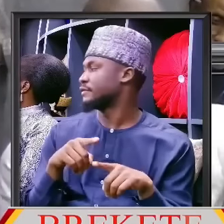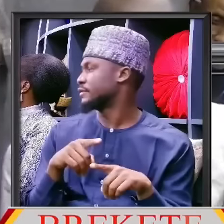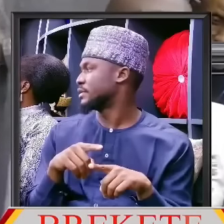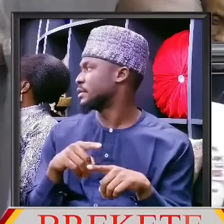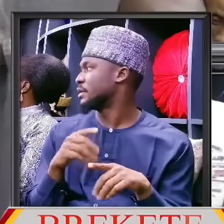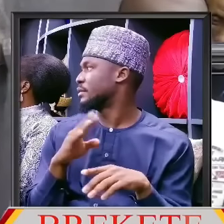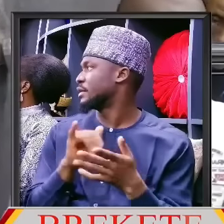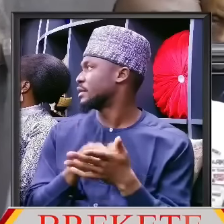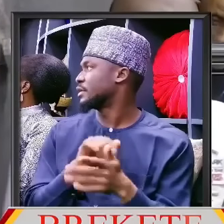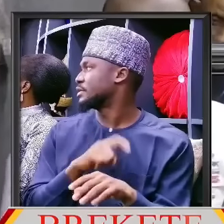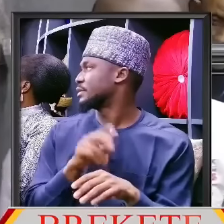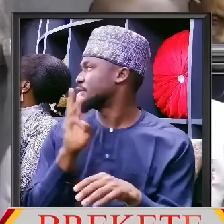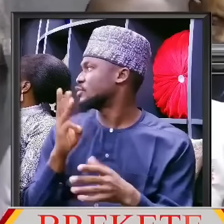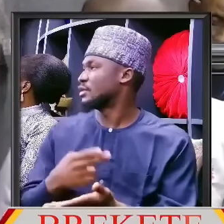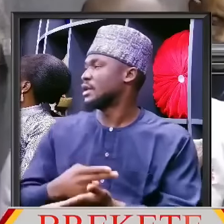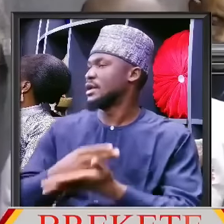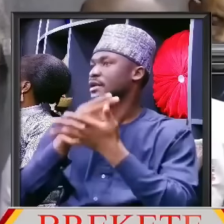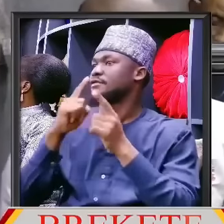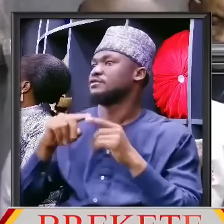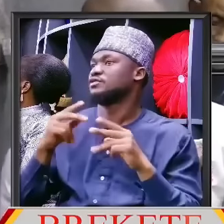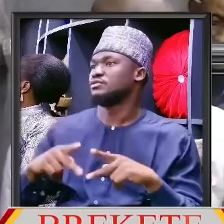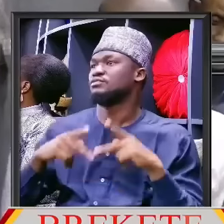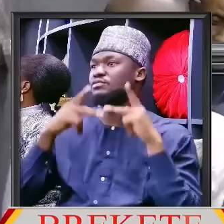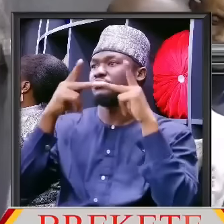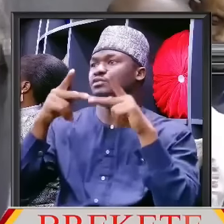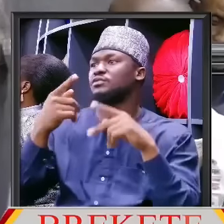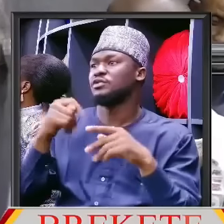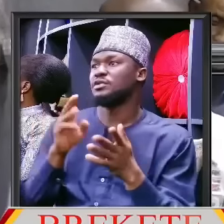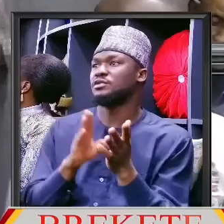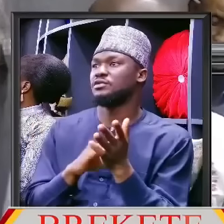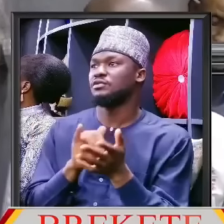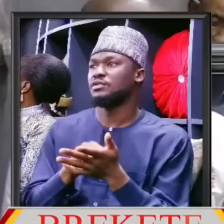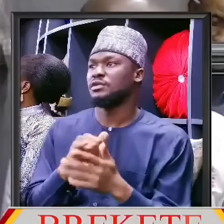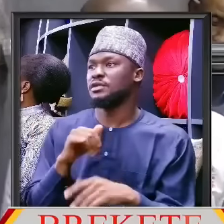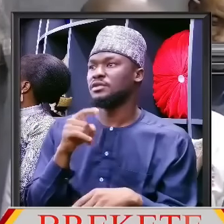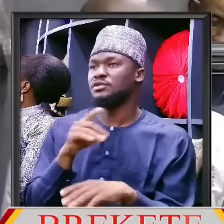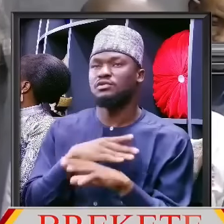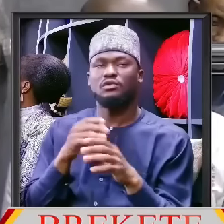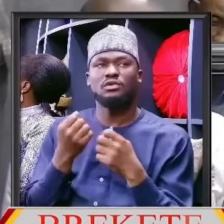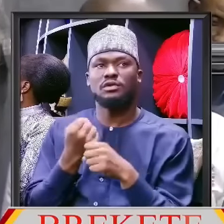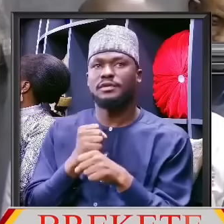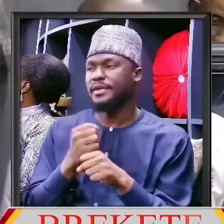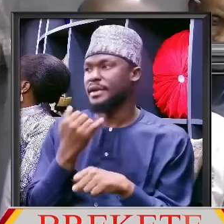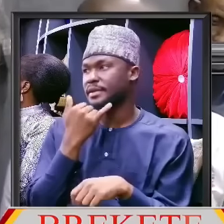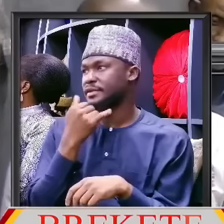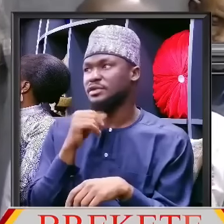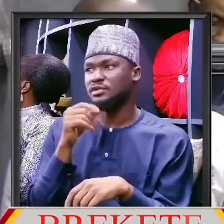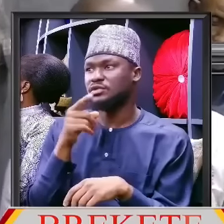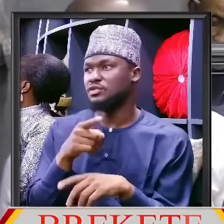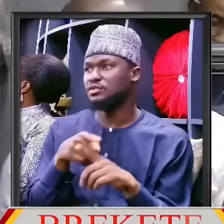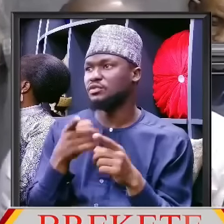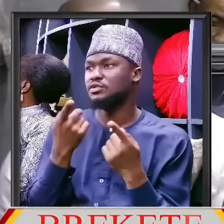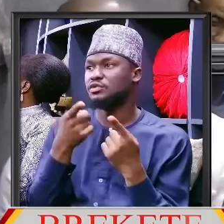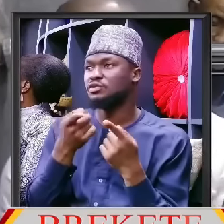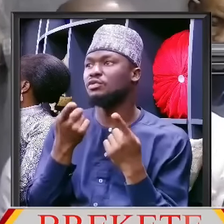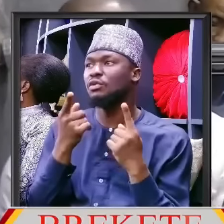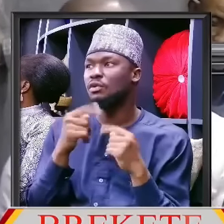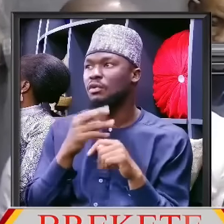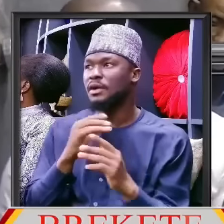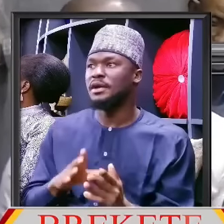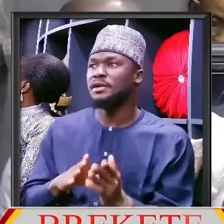By that time, self, he go help to promote the school. He go show say you no make mistake, no be you make that mistake, but you come,